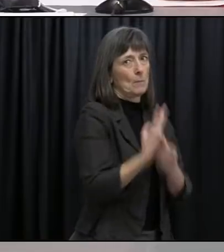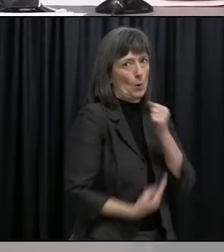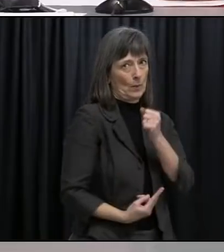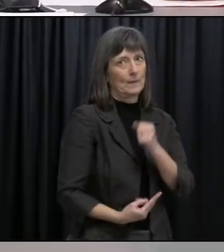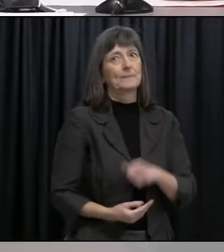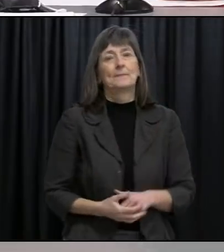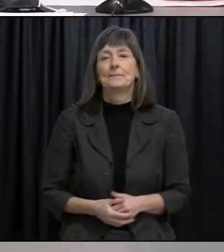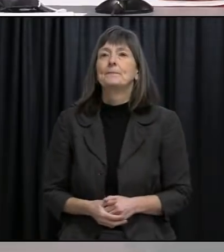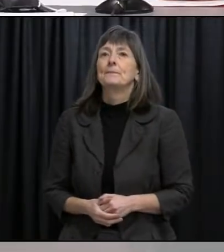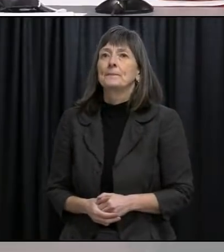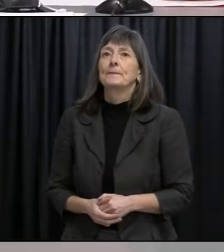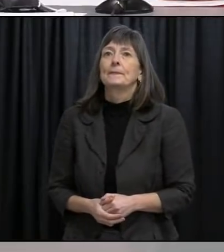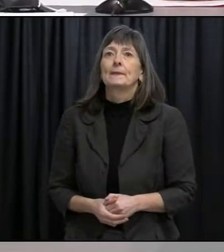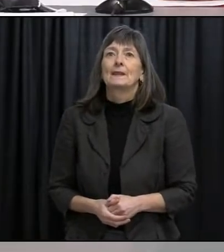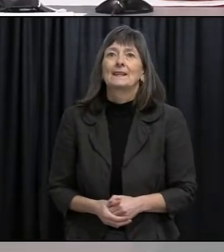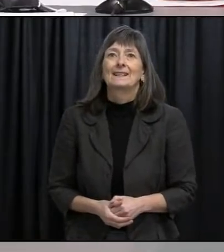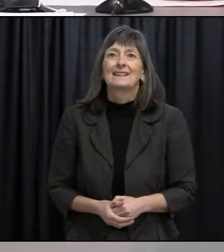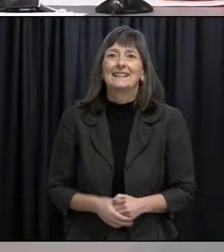And